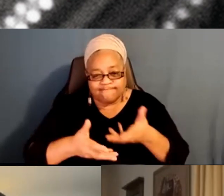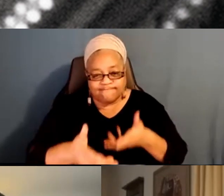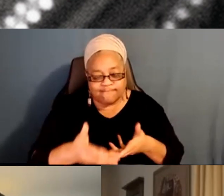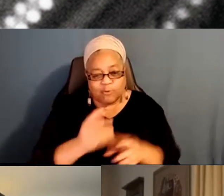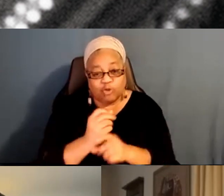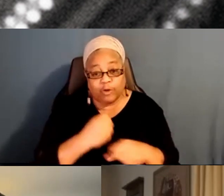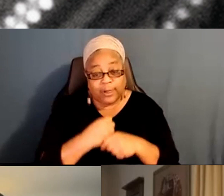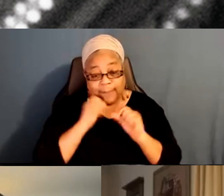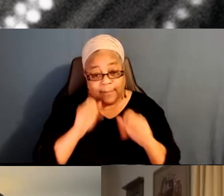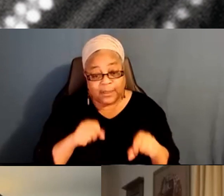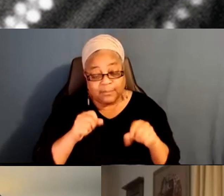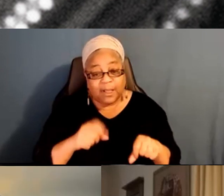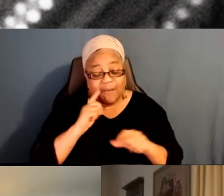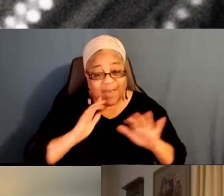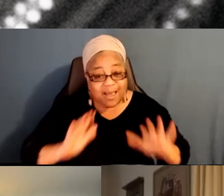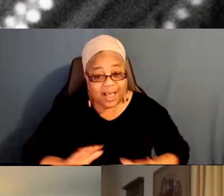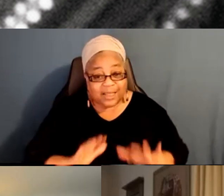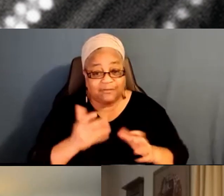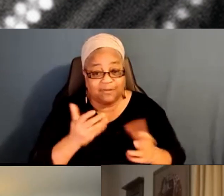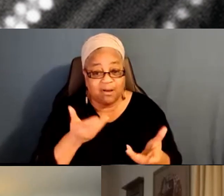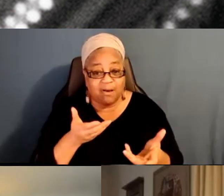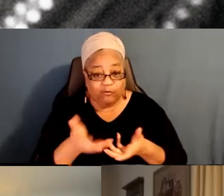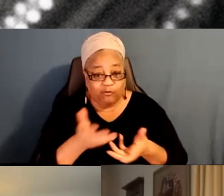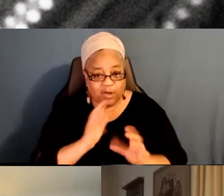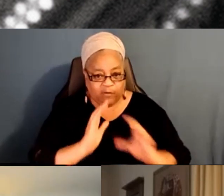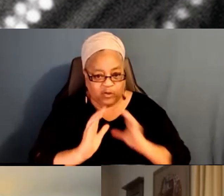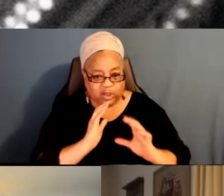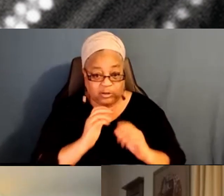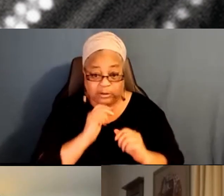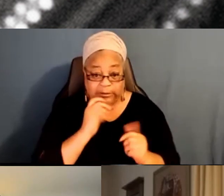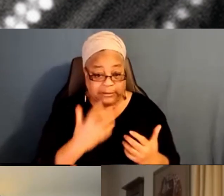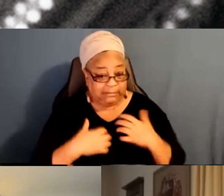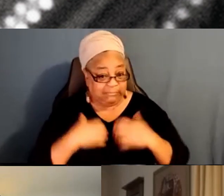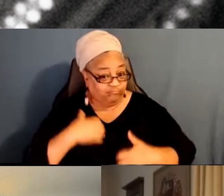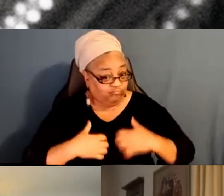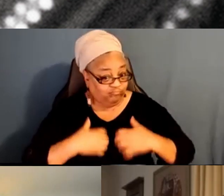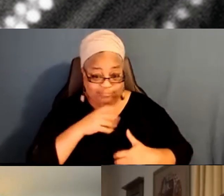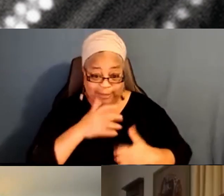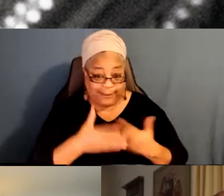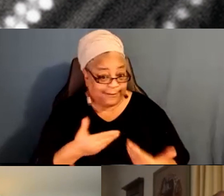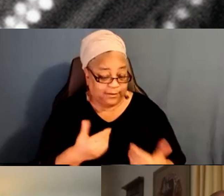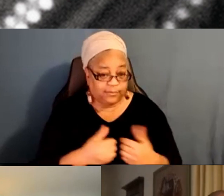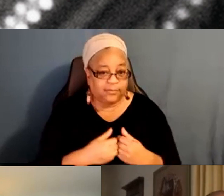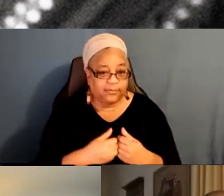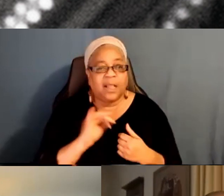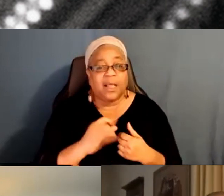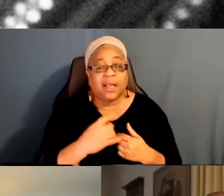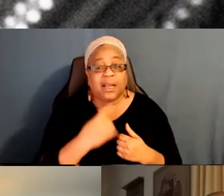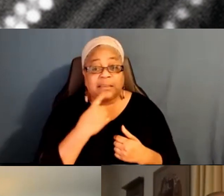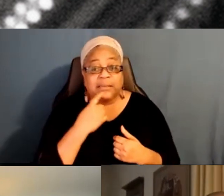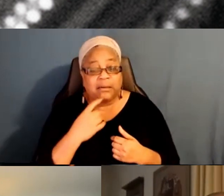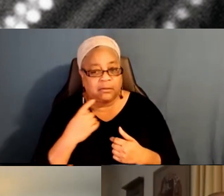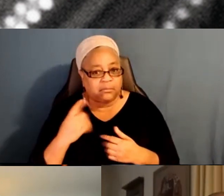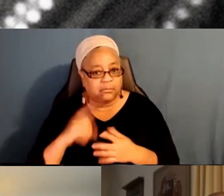active conversation that's not easy. And that, like I said at the beginning of my comment, is